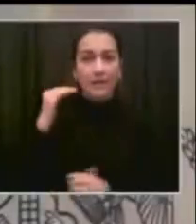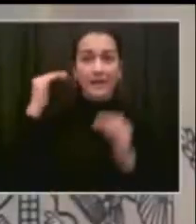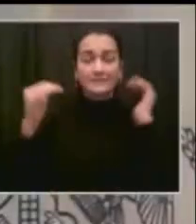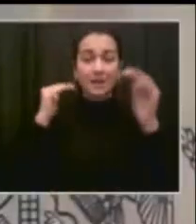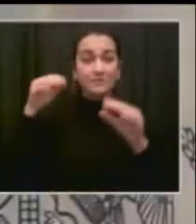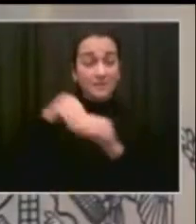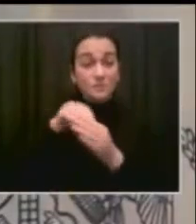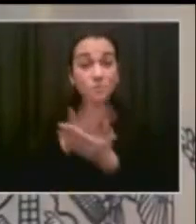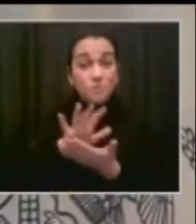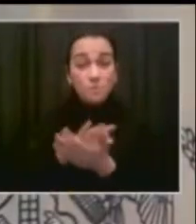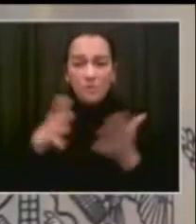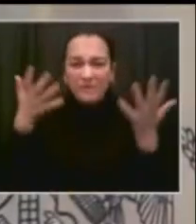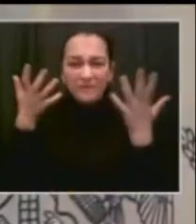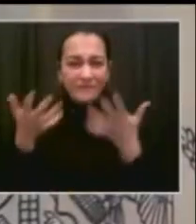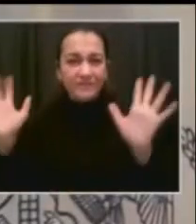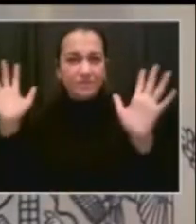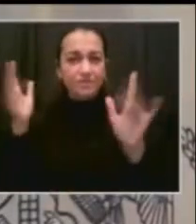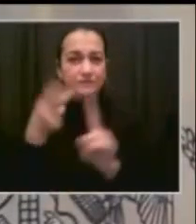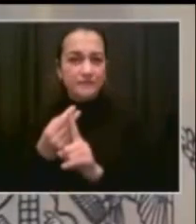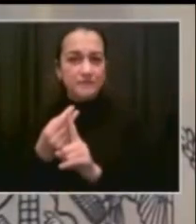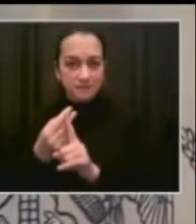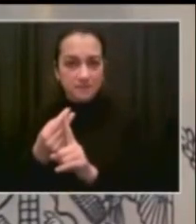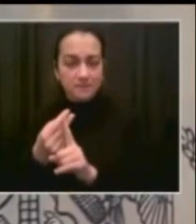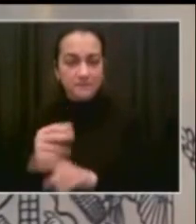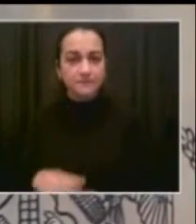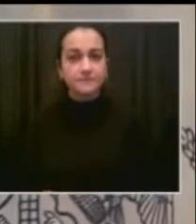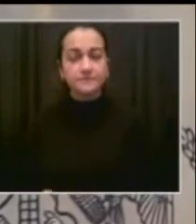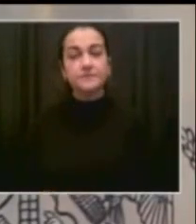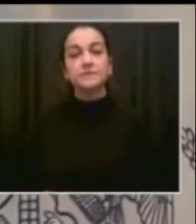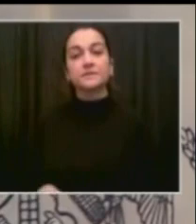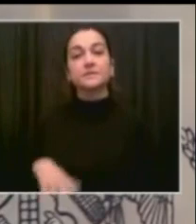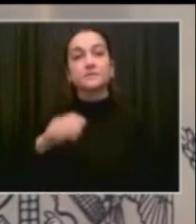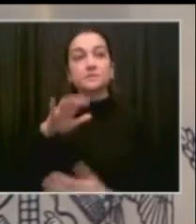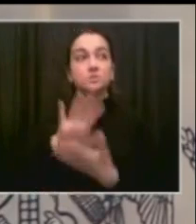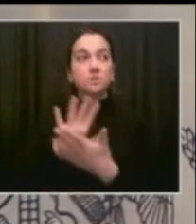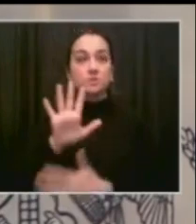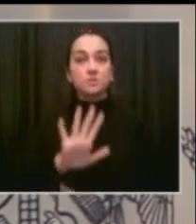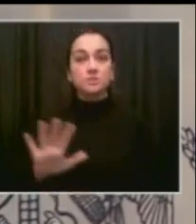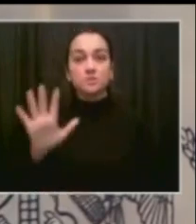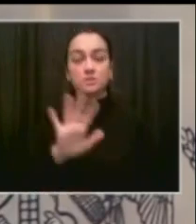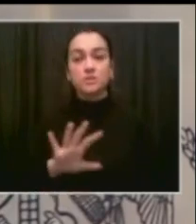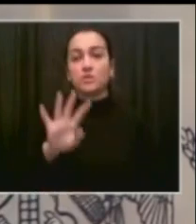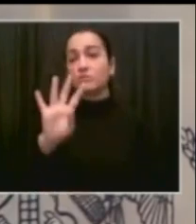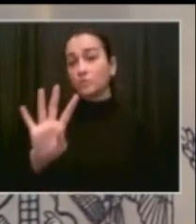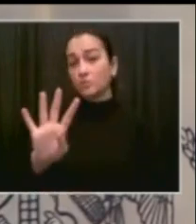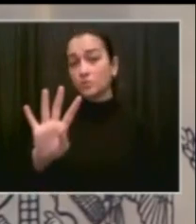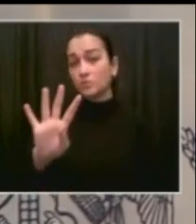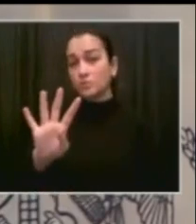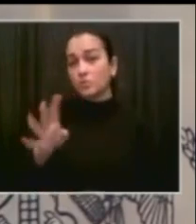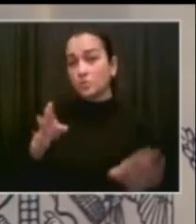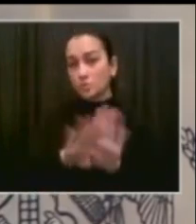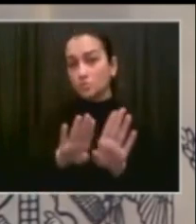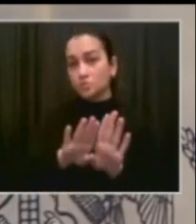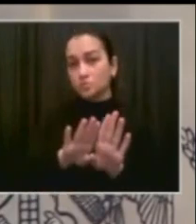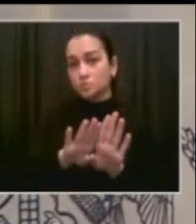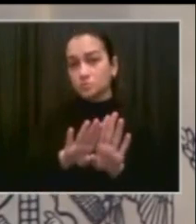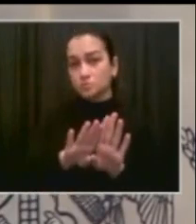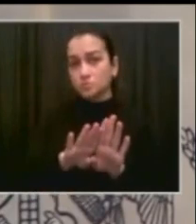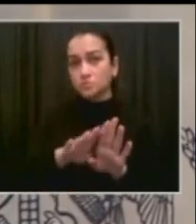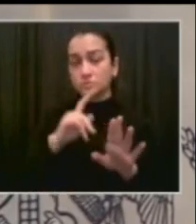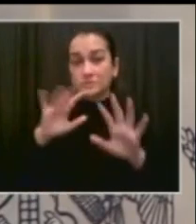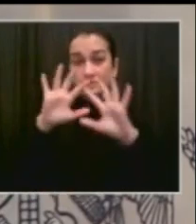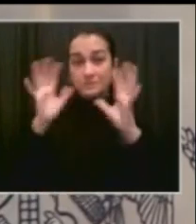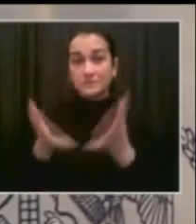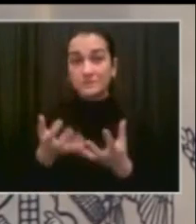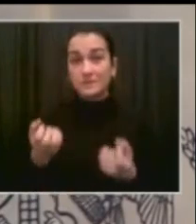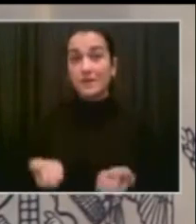perspective. We have, as of this morning, 4 schools closed out of 1,600 and a positivity level just over